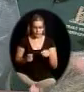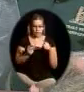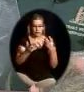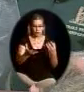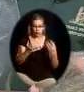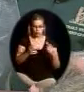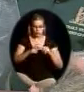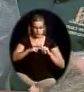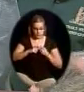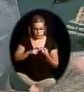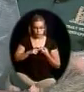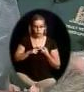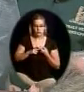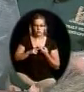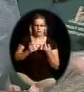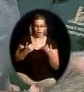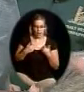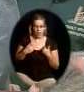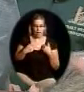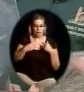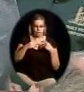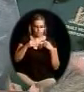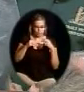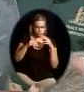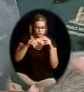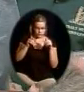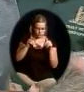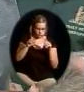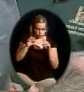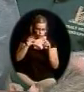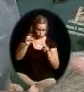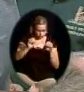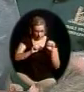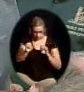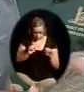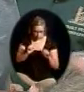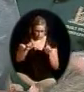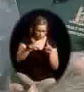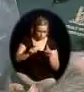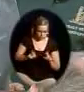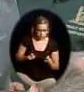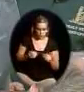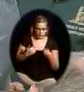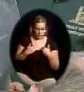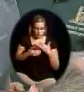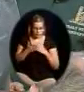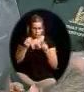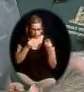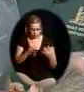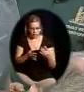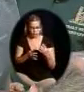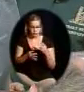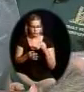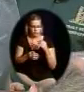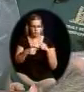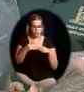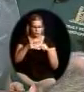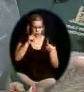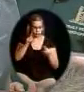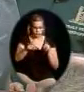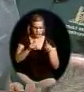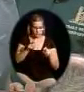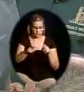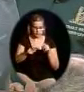to initially conduct the screenings to show the need. We have some data from the state of Kansas on some screenings that were done in third